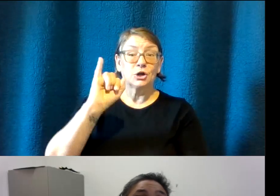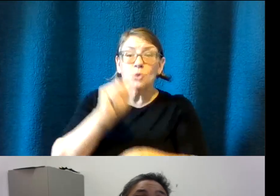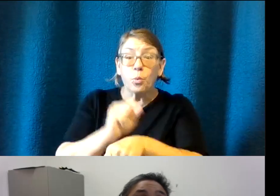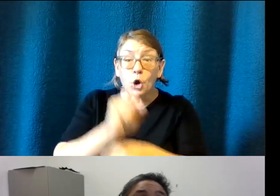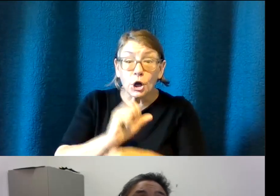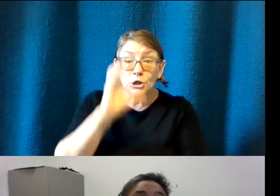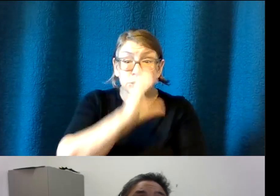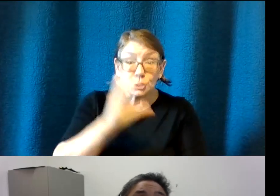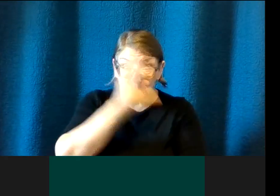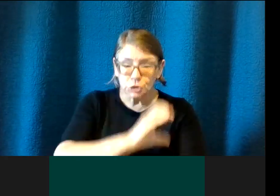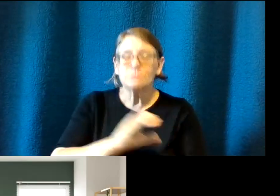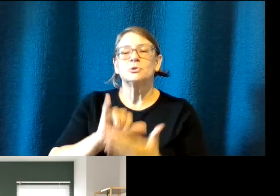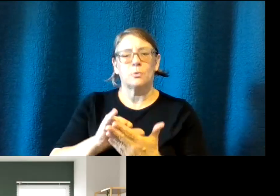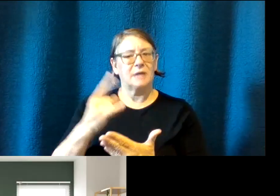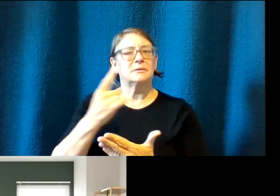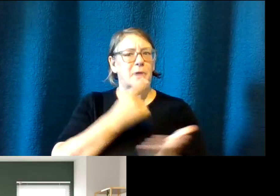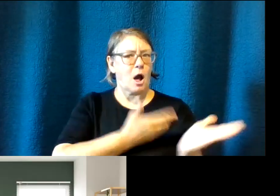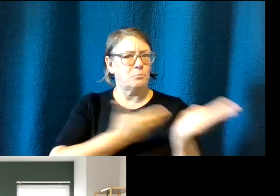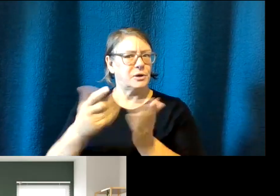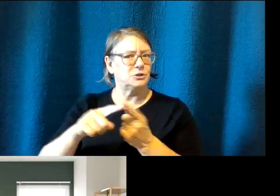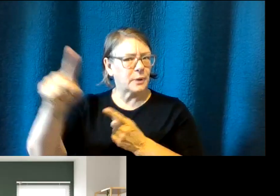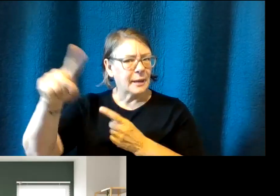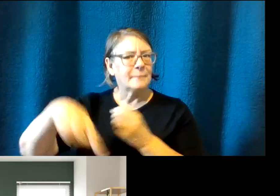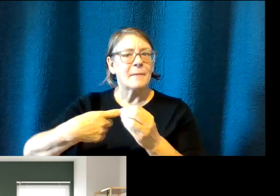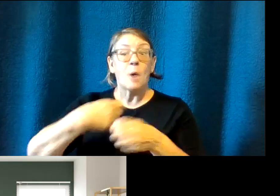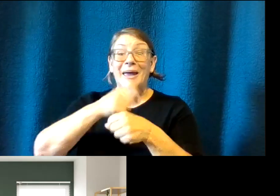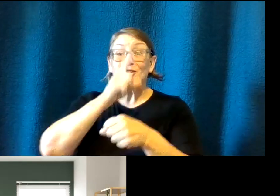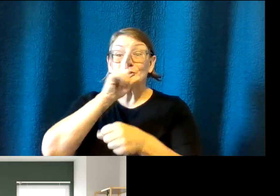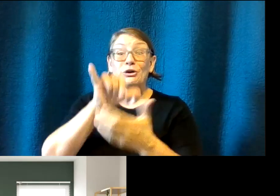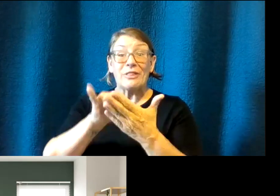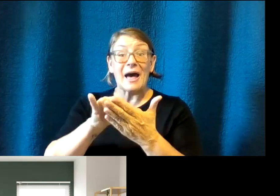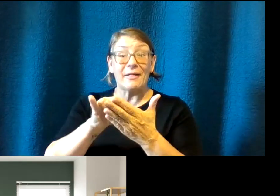that's something that I want to, take to him on making sure that there is